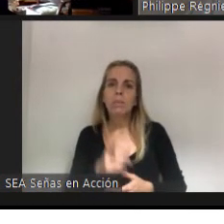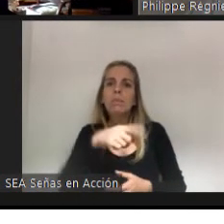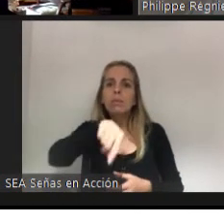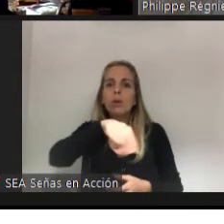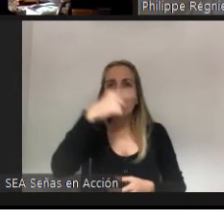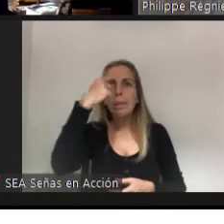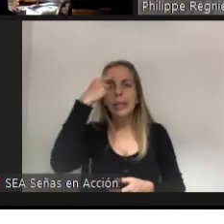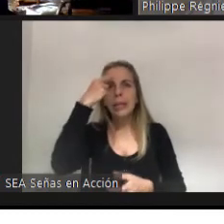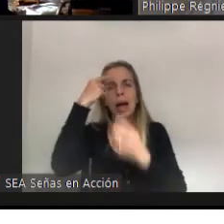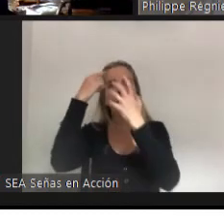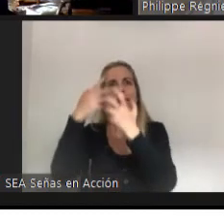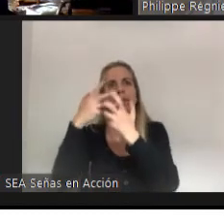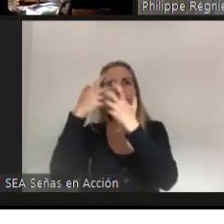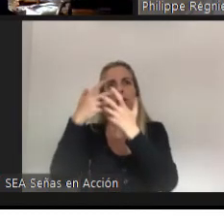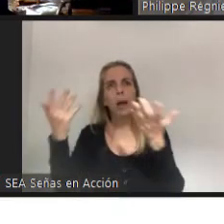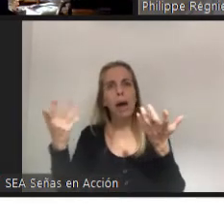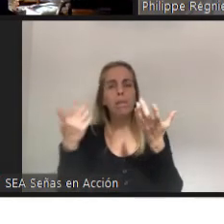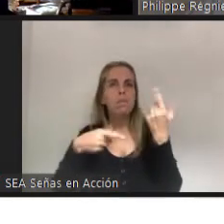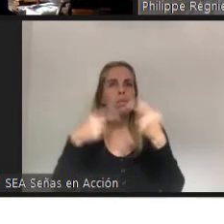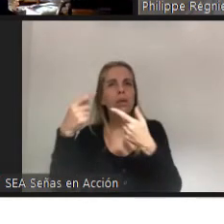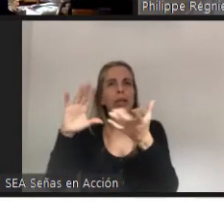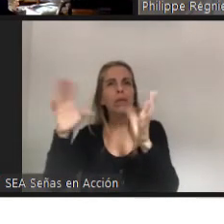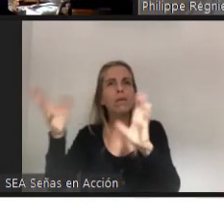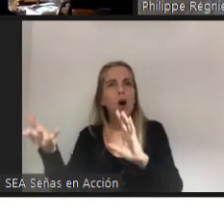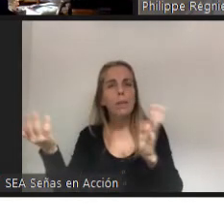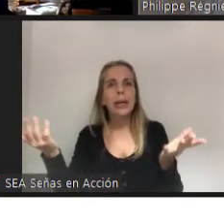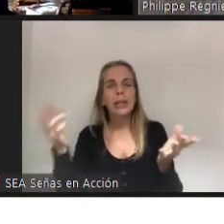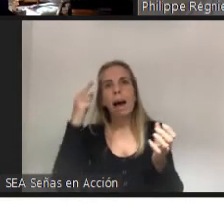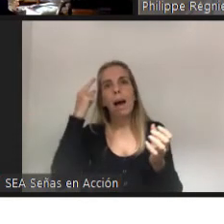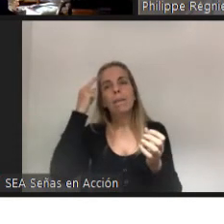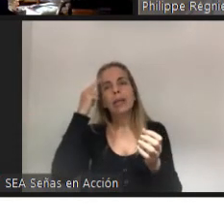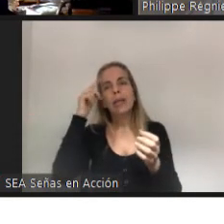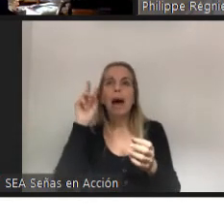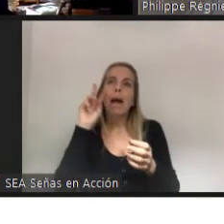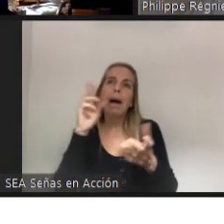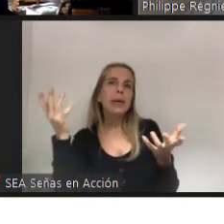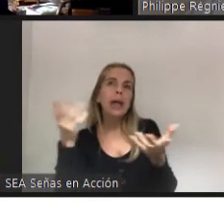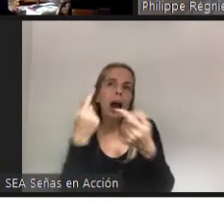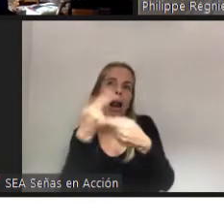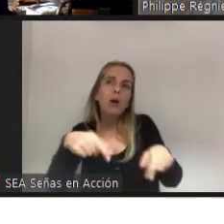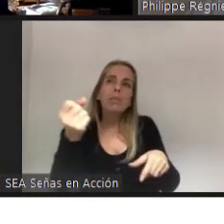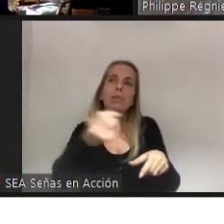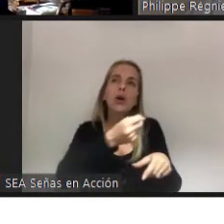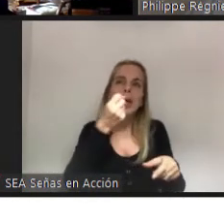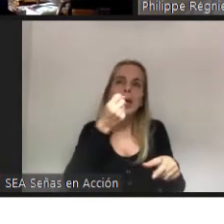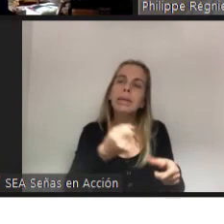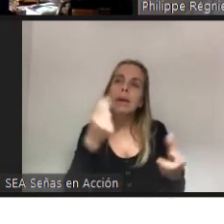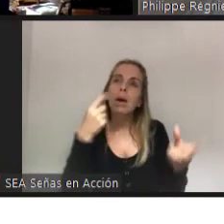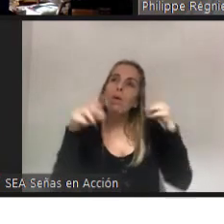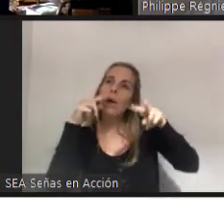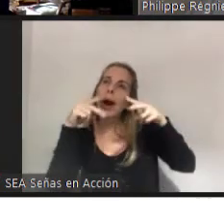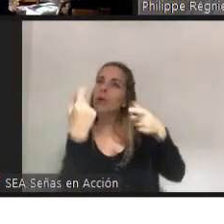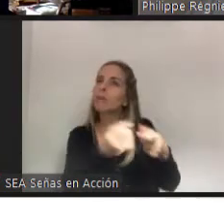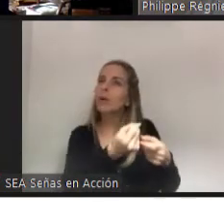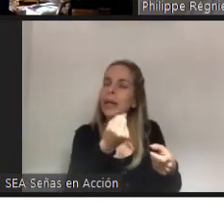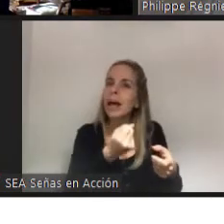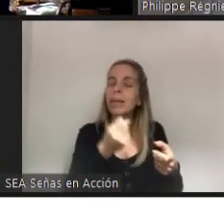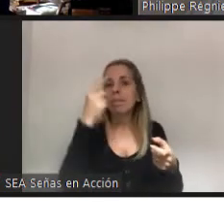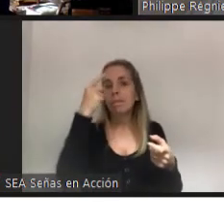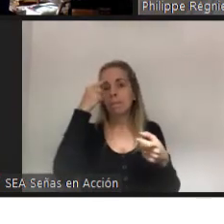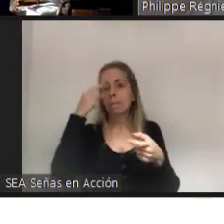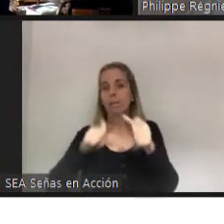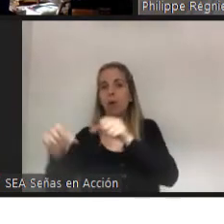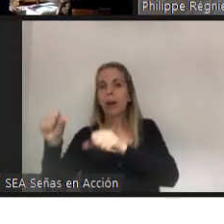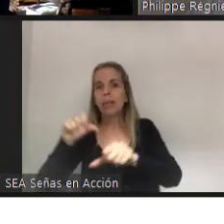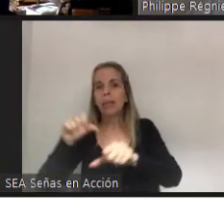makes us assume or rethink a number of models, many of them. We have to take a look at what is essential. It's some sort